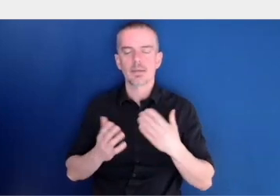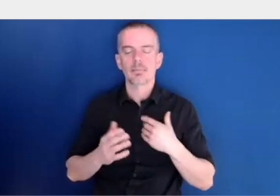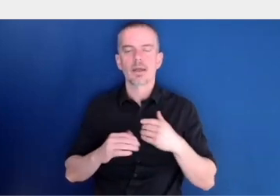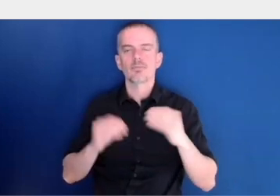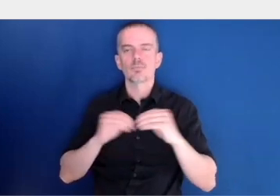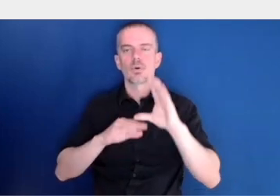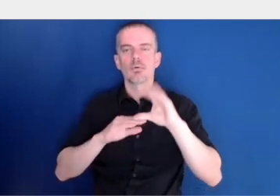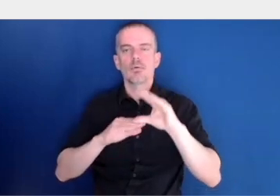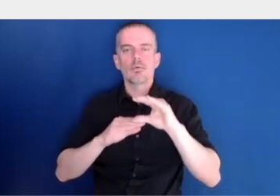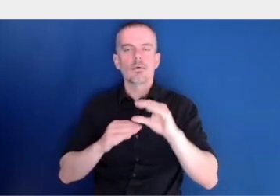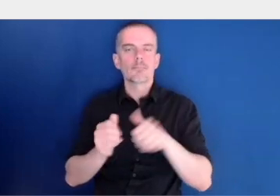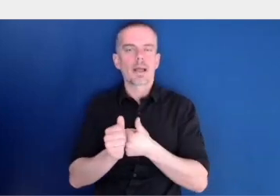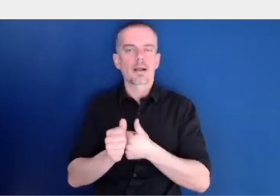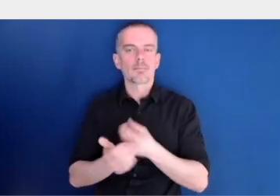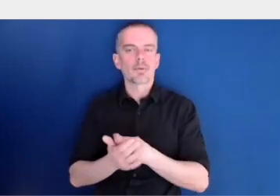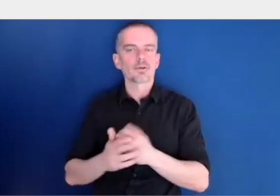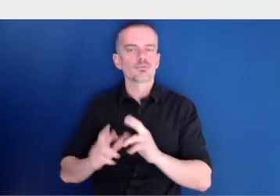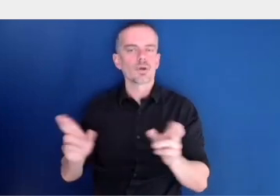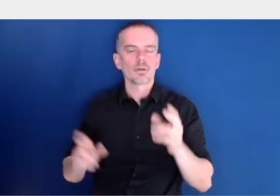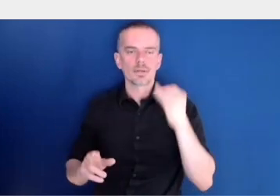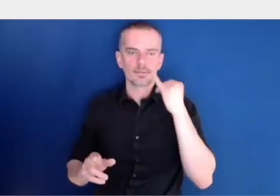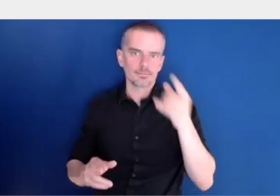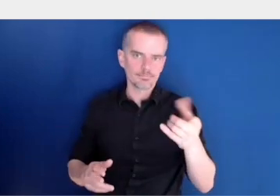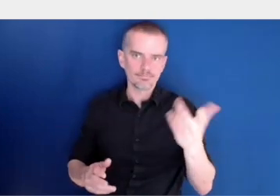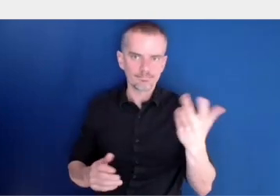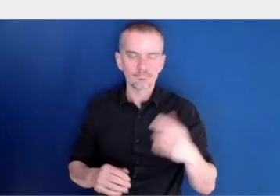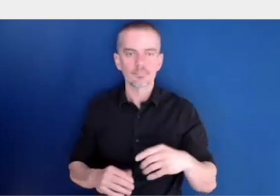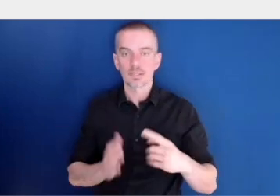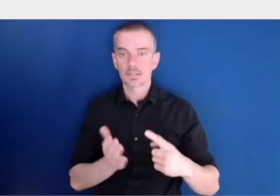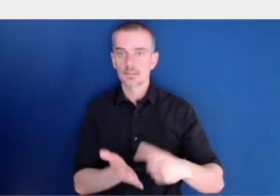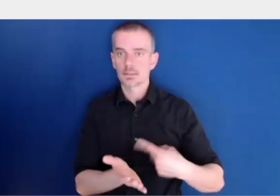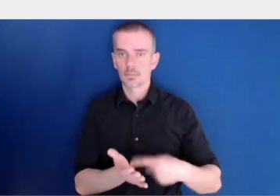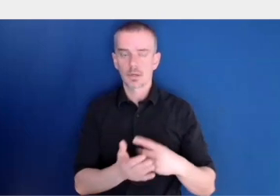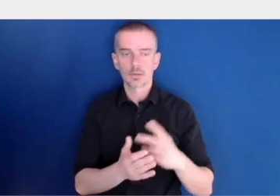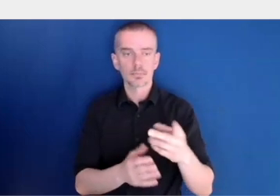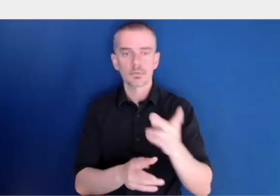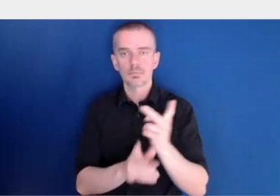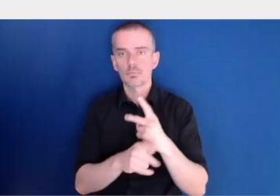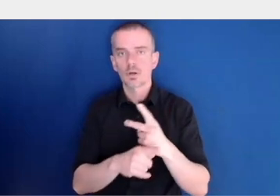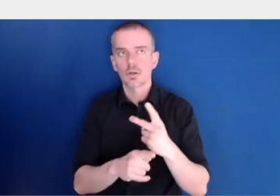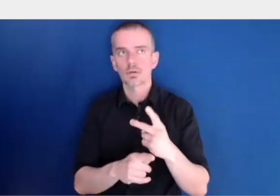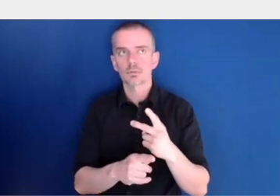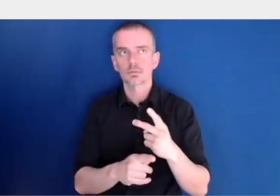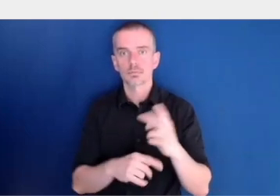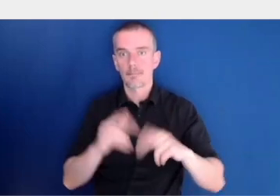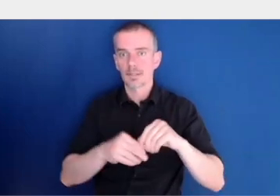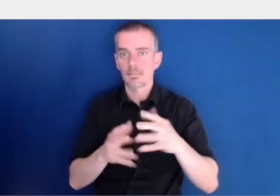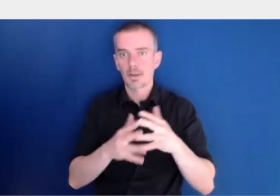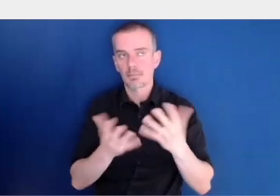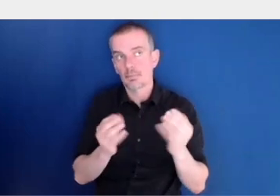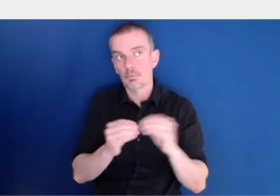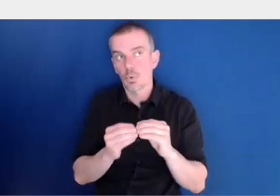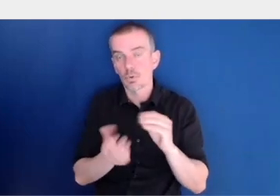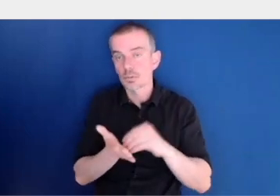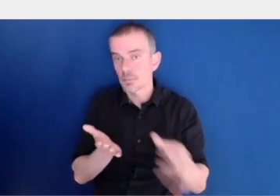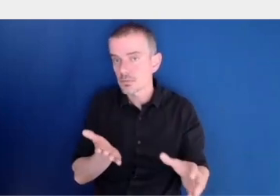more of a contingency because sometimes those products may be a little bit more expensive.